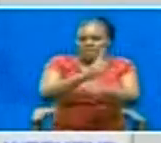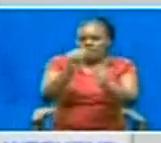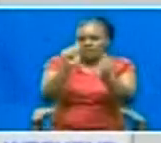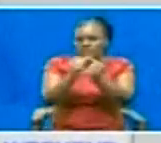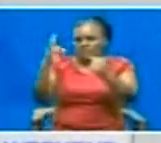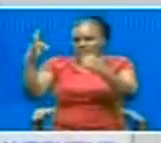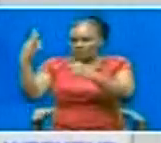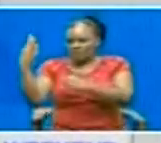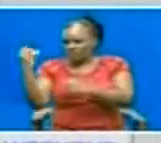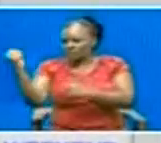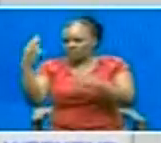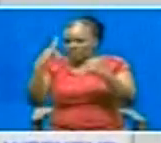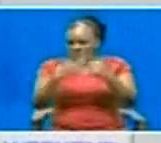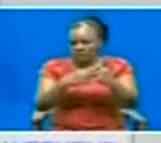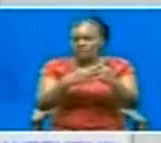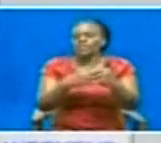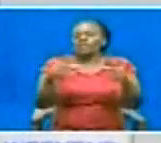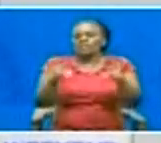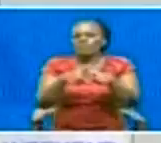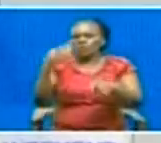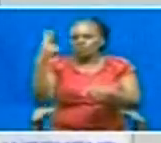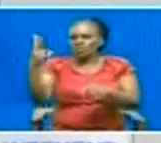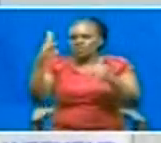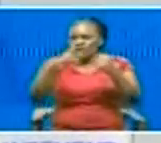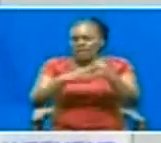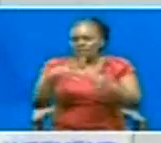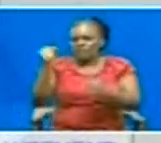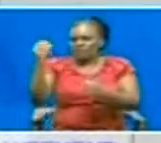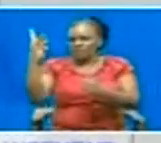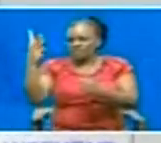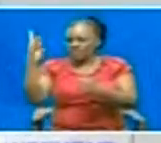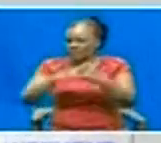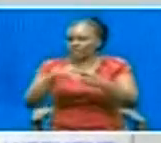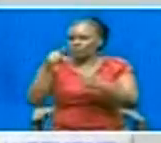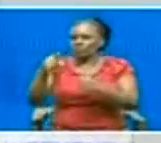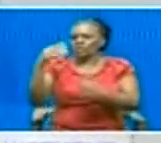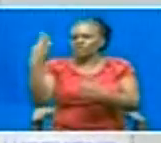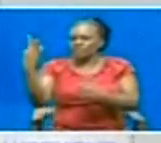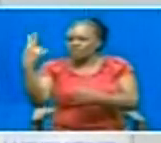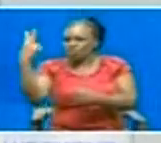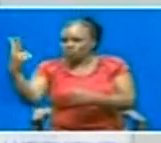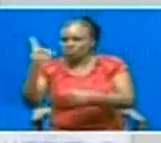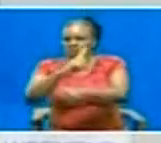and 58.70 seconds to Kiplagat's 29 minutes 59.32 seconds.